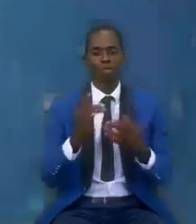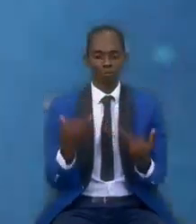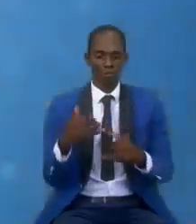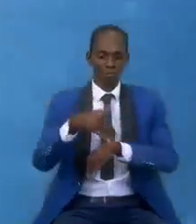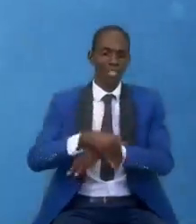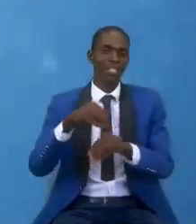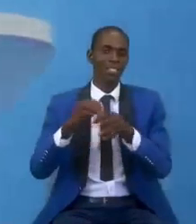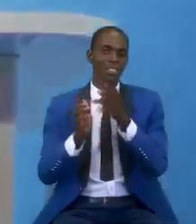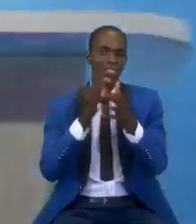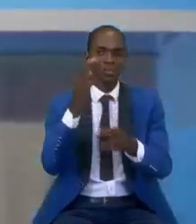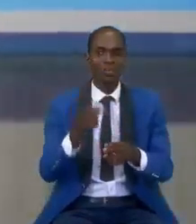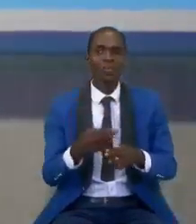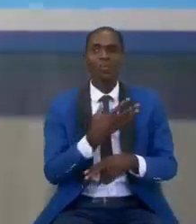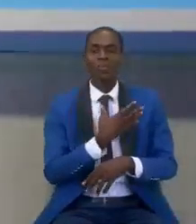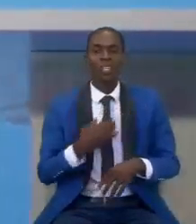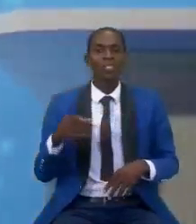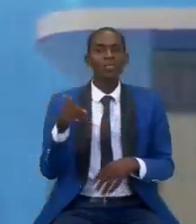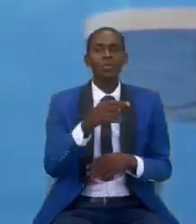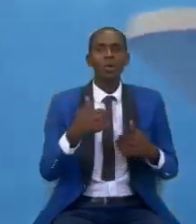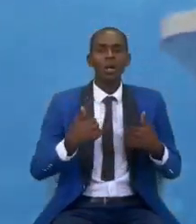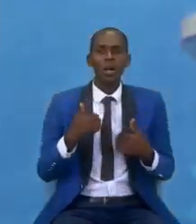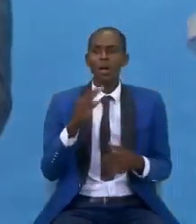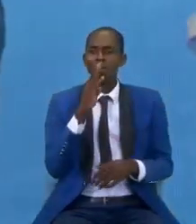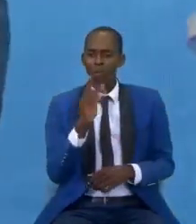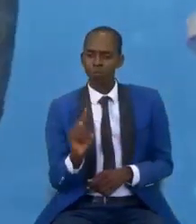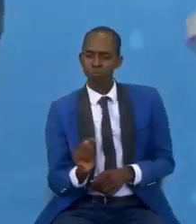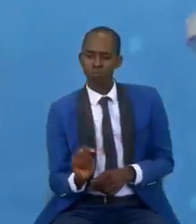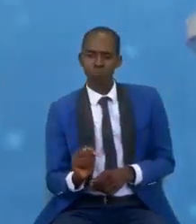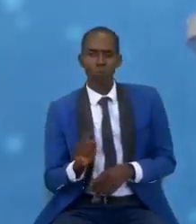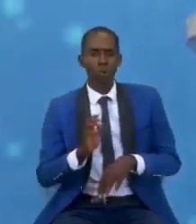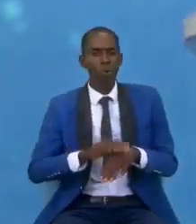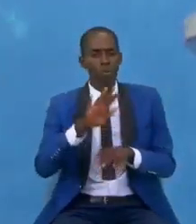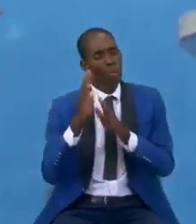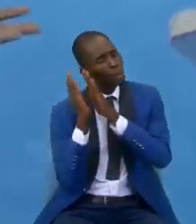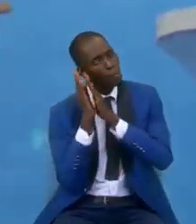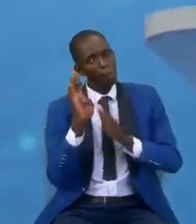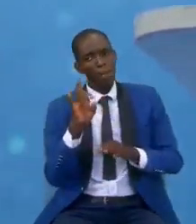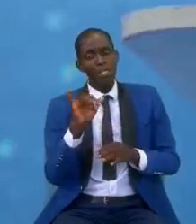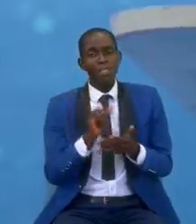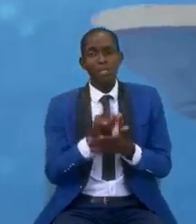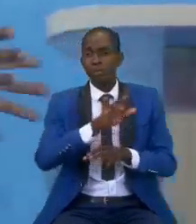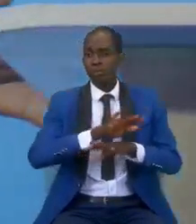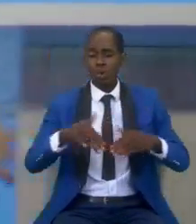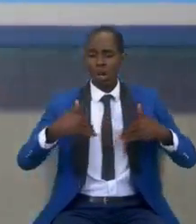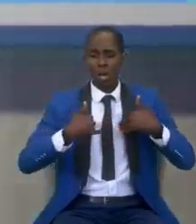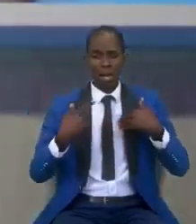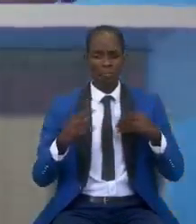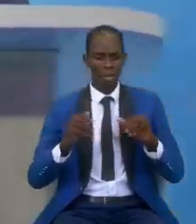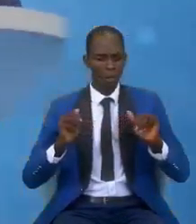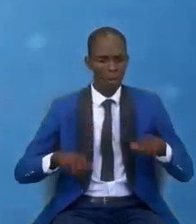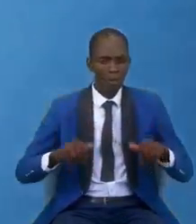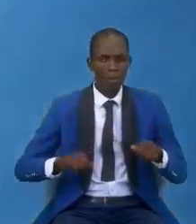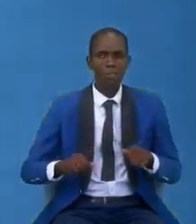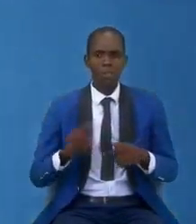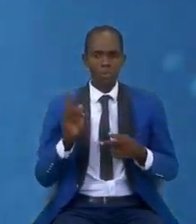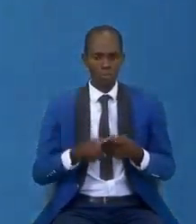you don't even have the power, the strength, the energy to rise up and walk and talk and see and move.